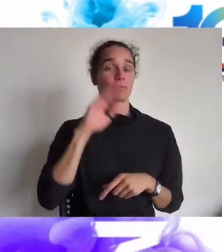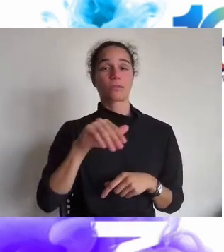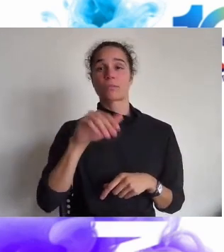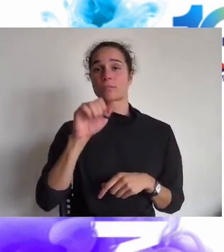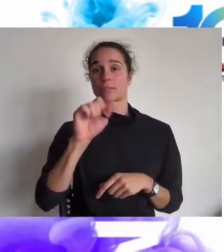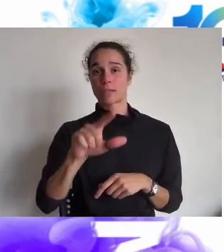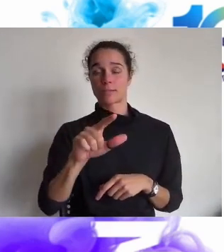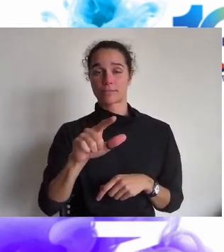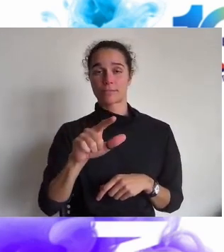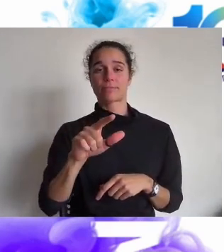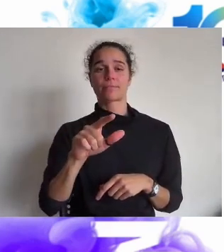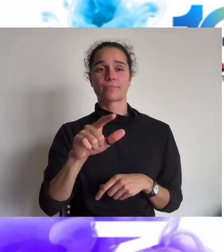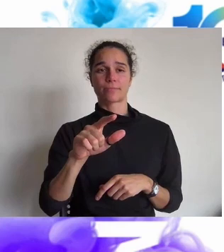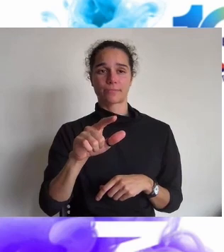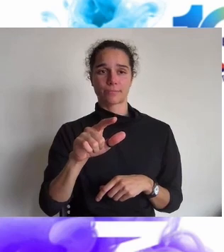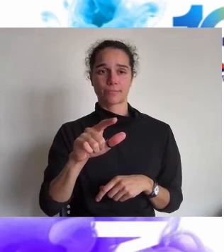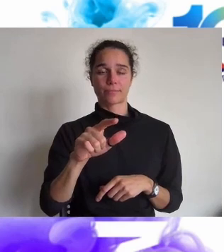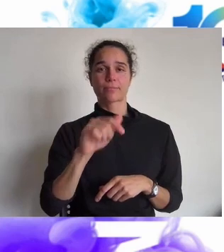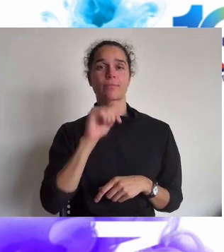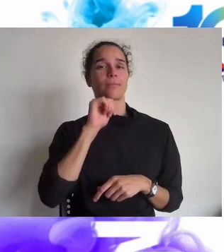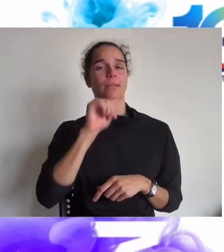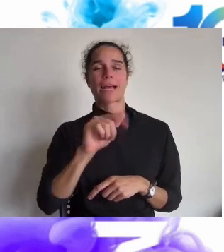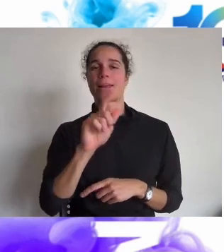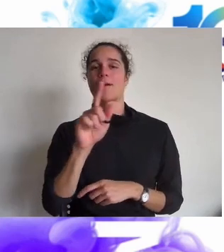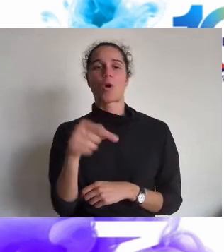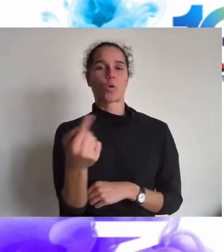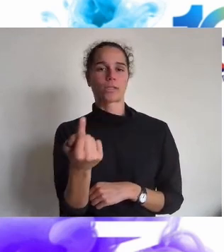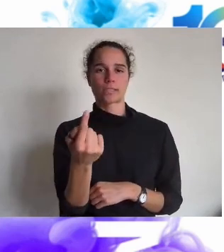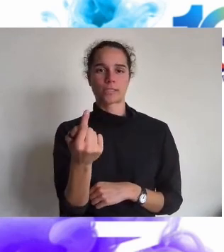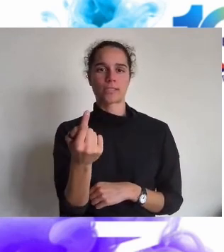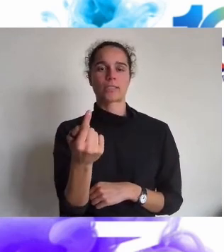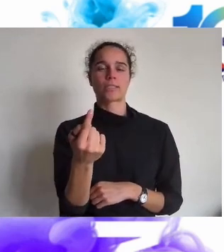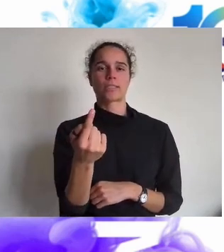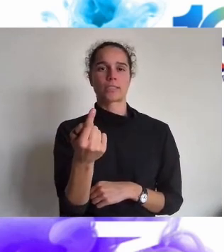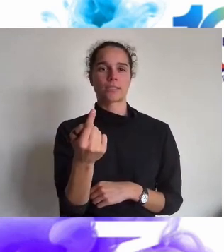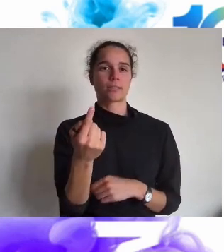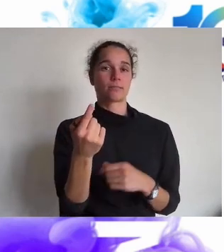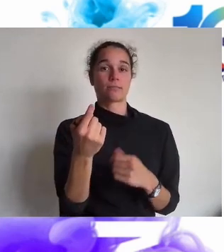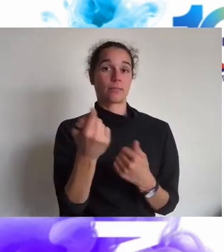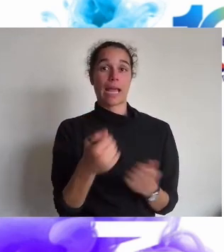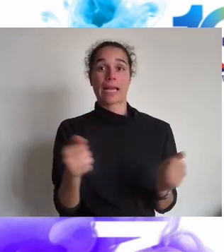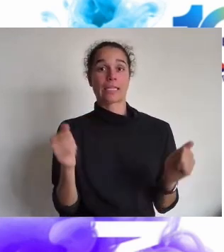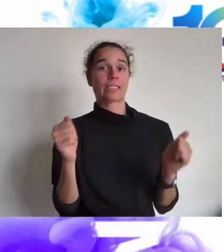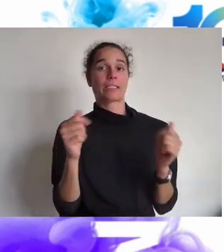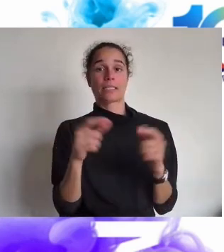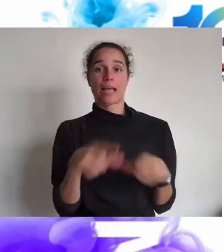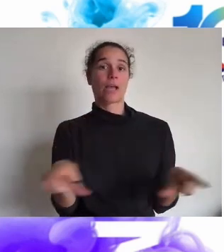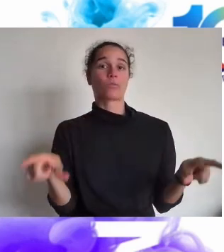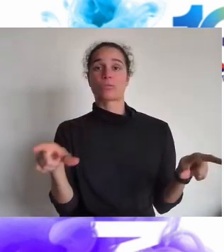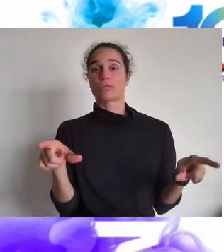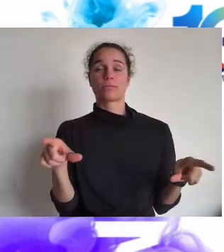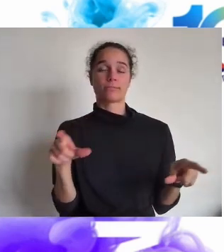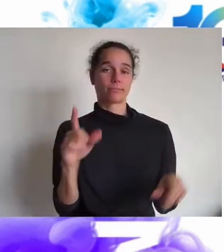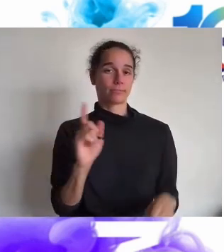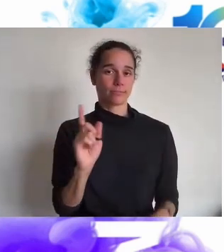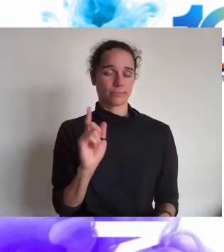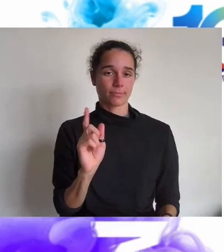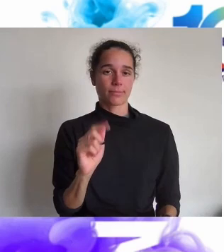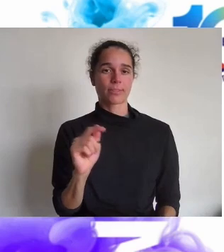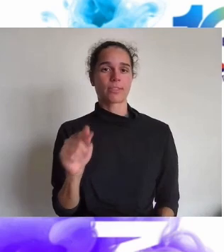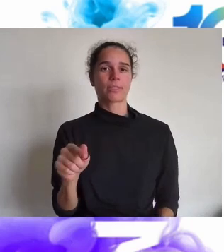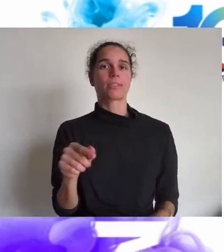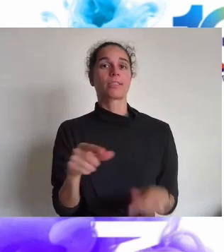Sign Language? It's not just any language, right? It is a